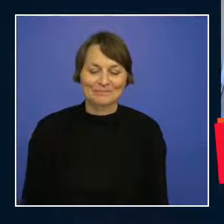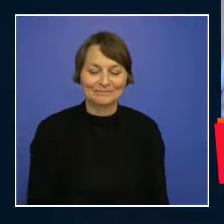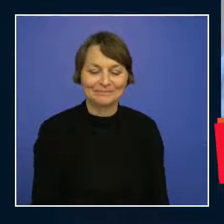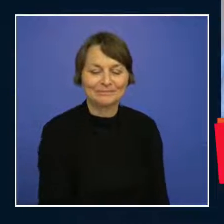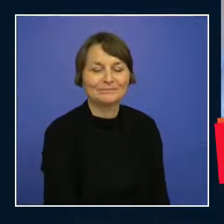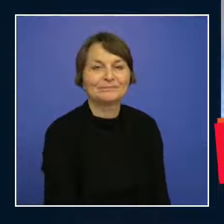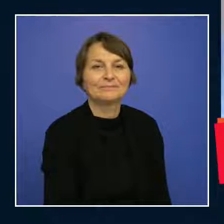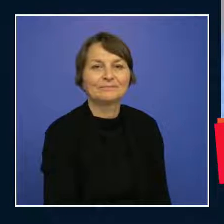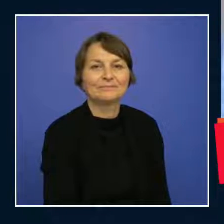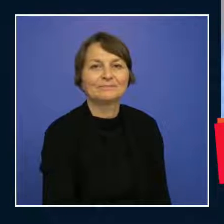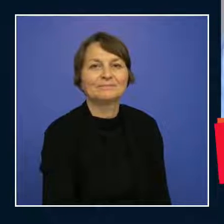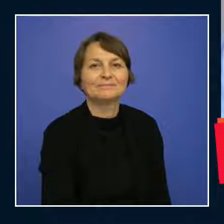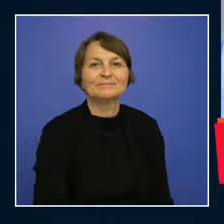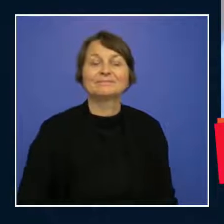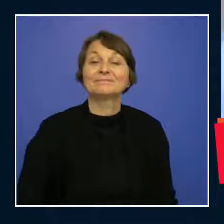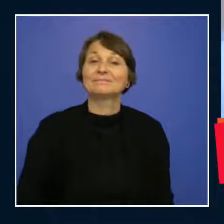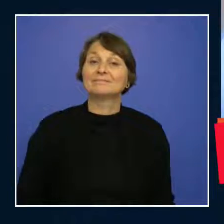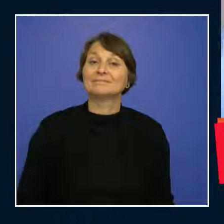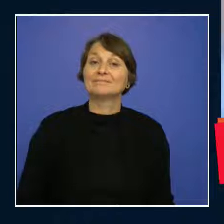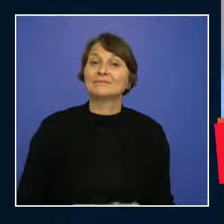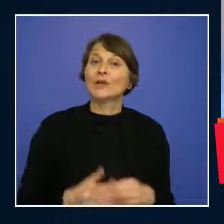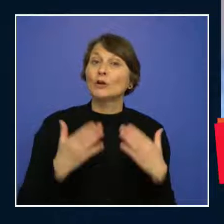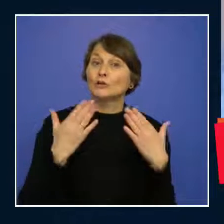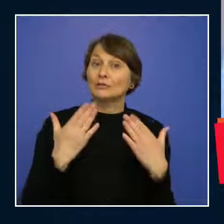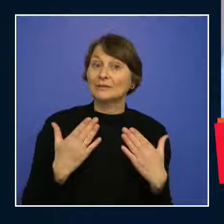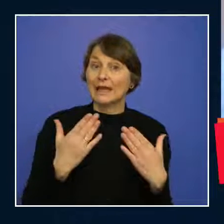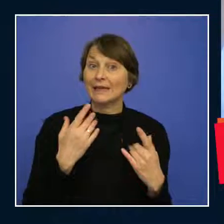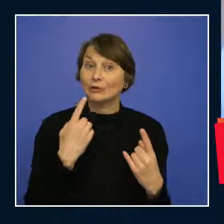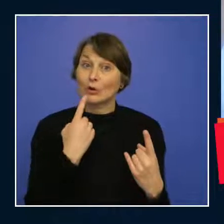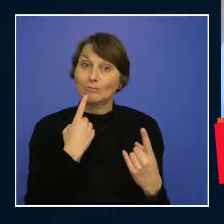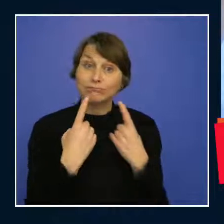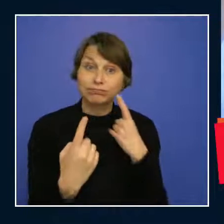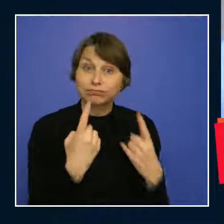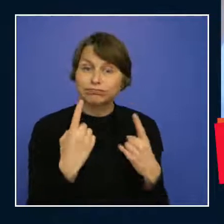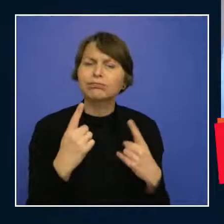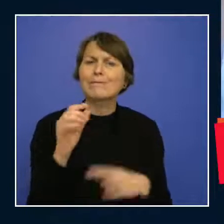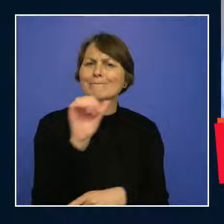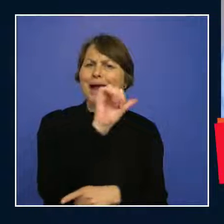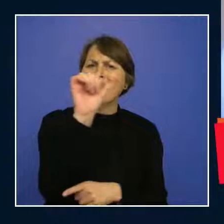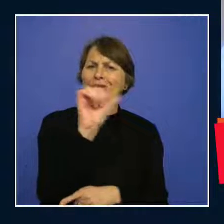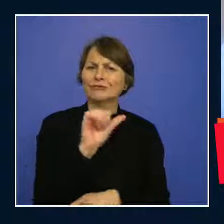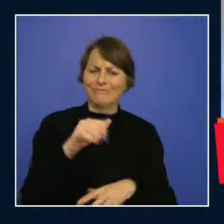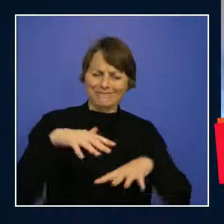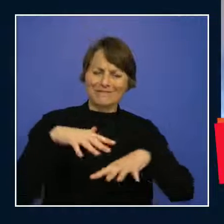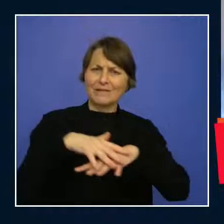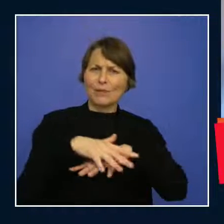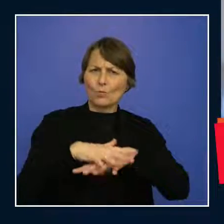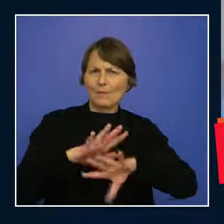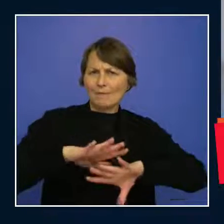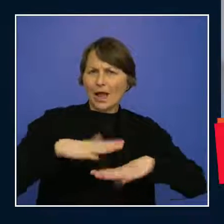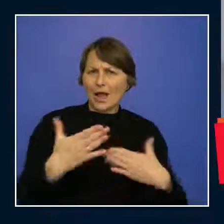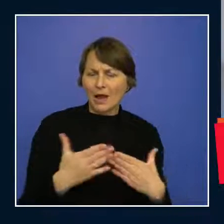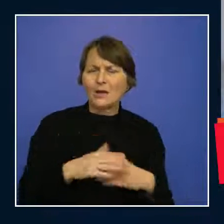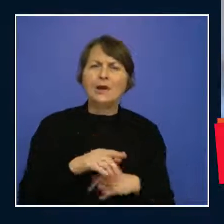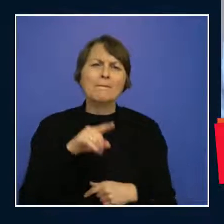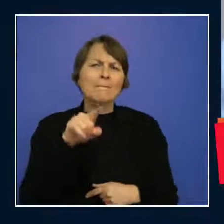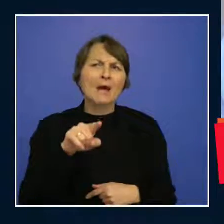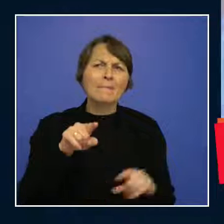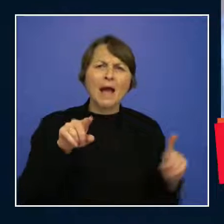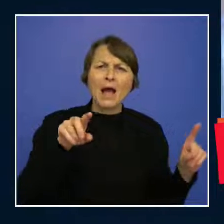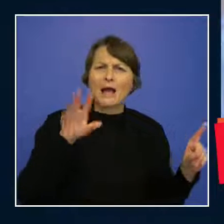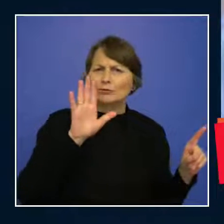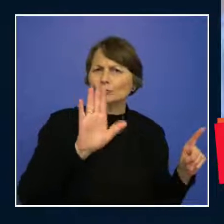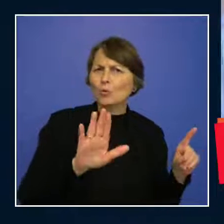So today you're going to be speaking to us about Azure networking, but I've been learning from your blog and looking at